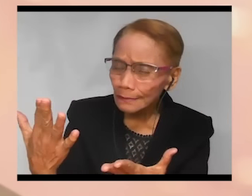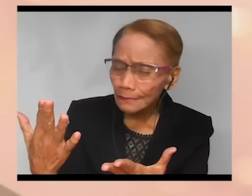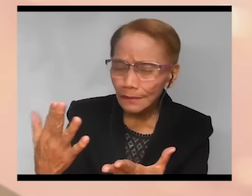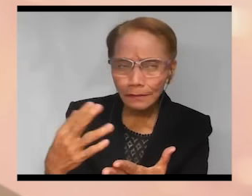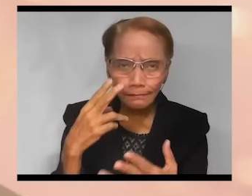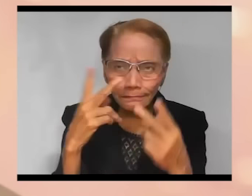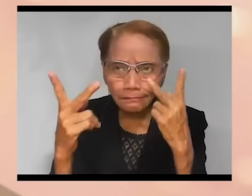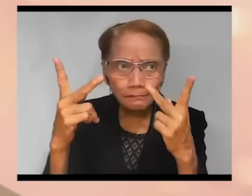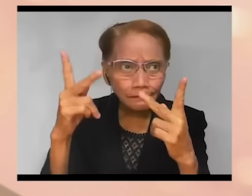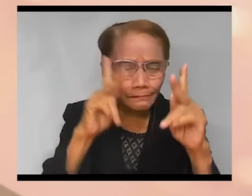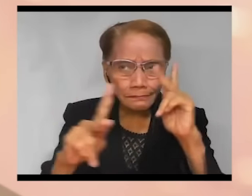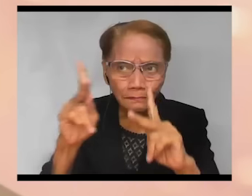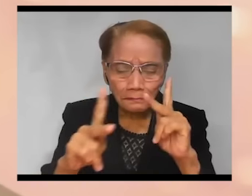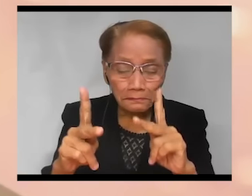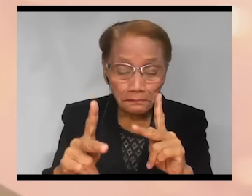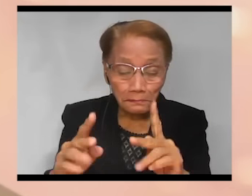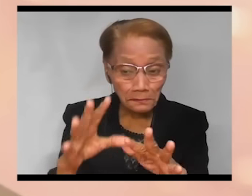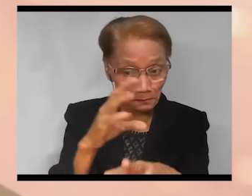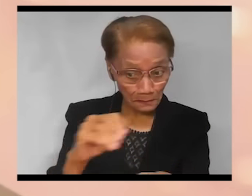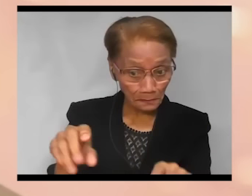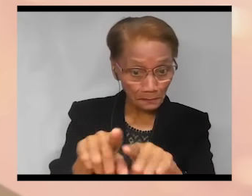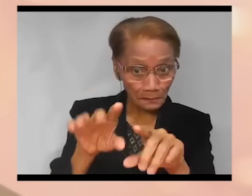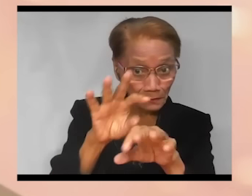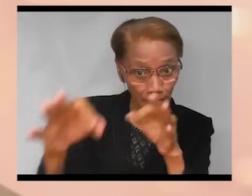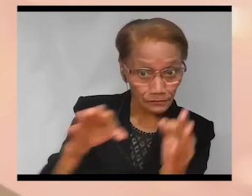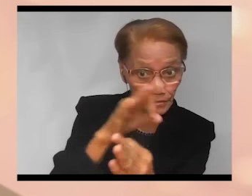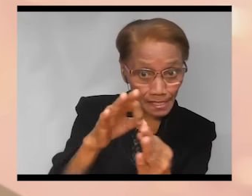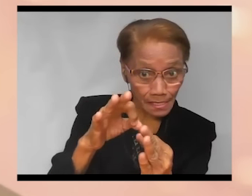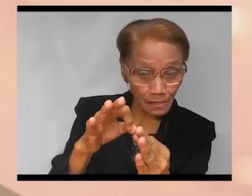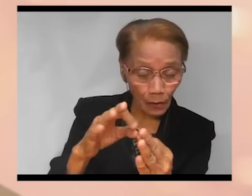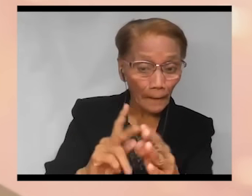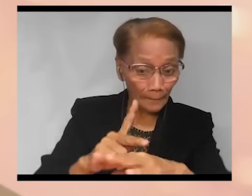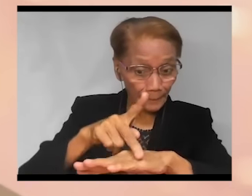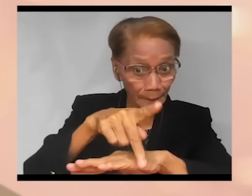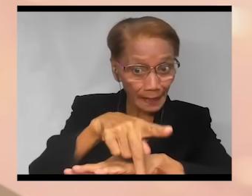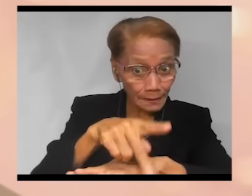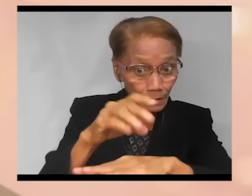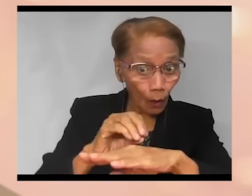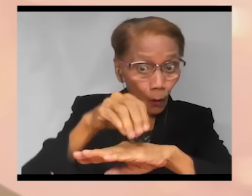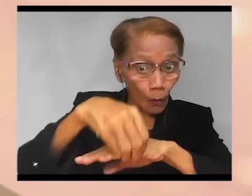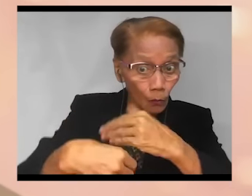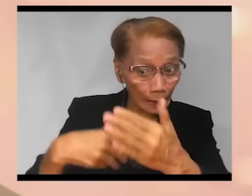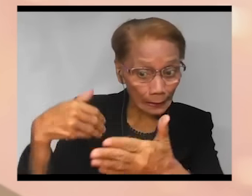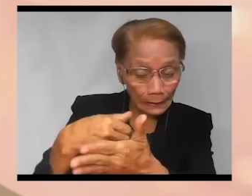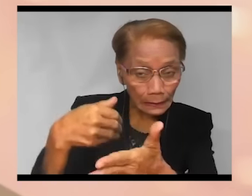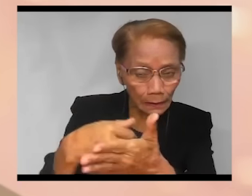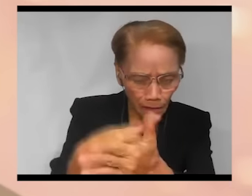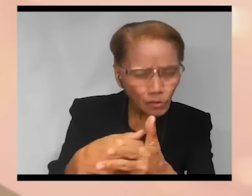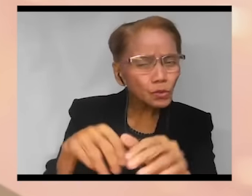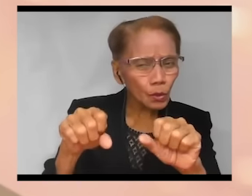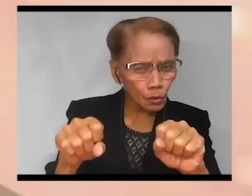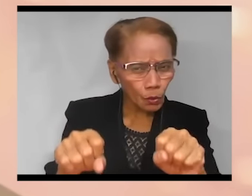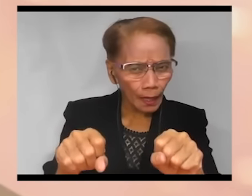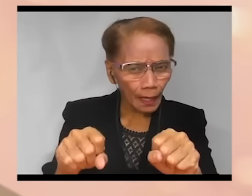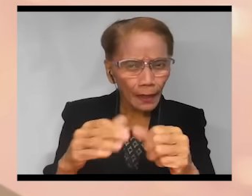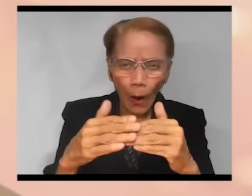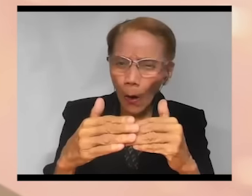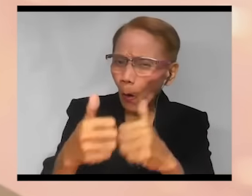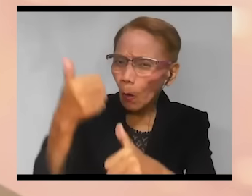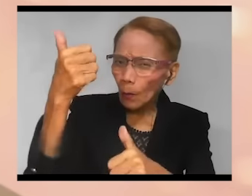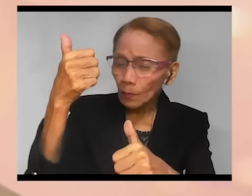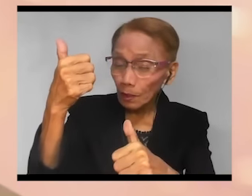gospel, as the feast of Passover was coming close, so you can almost relate this to